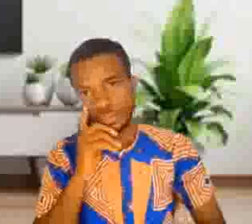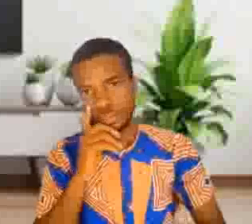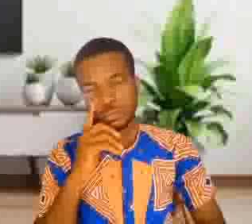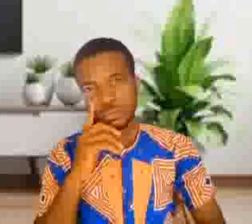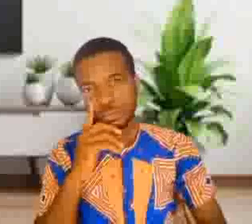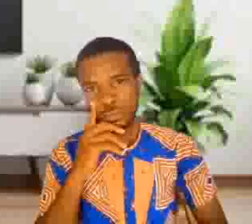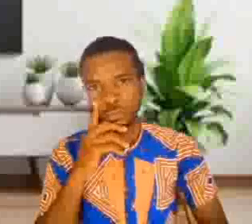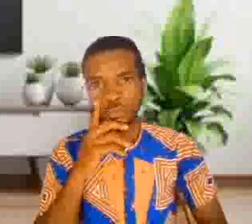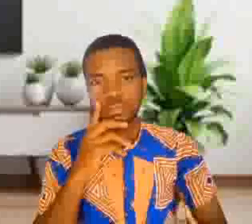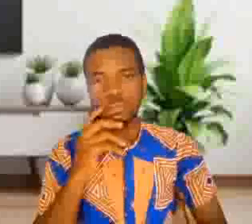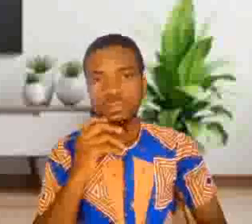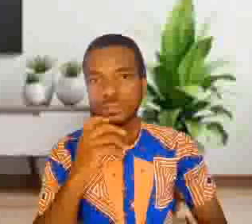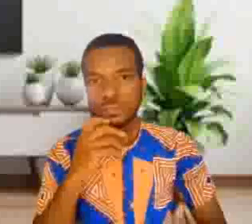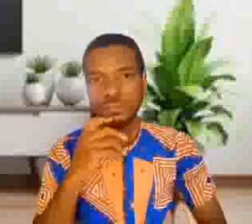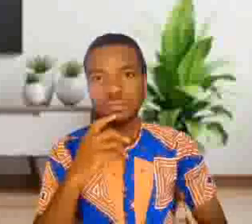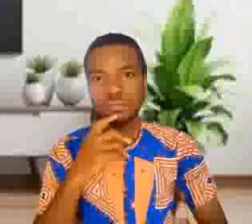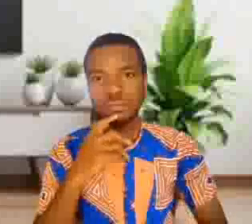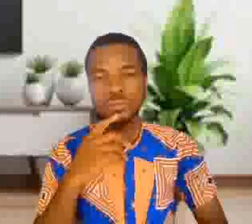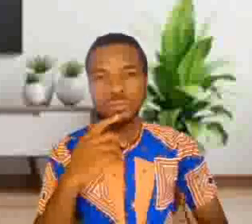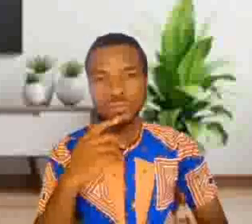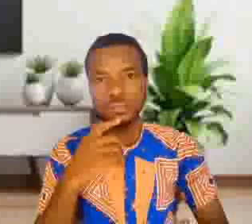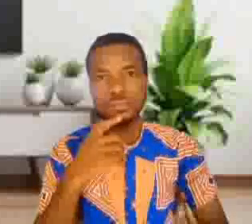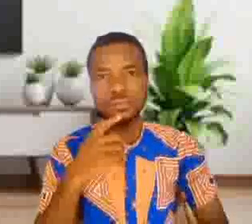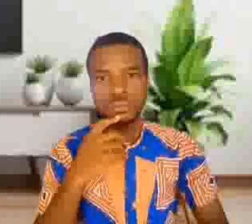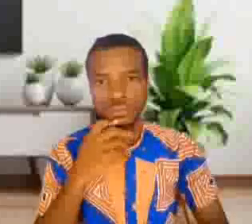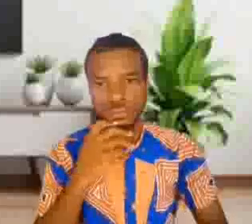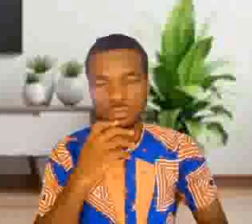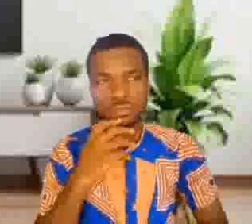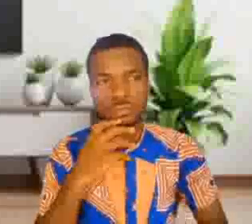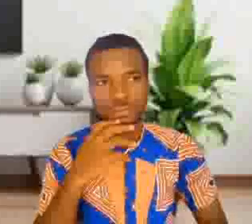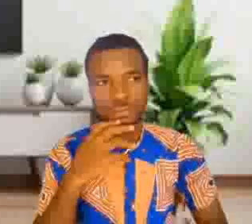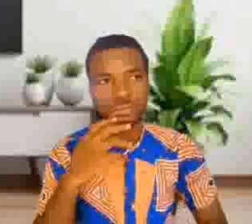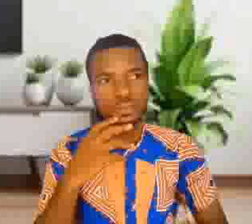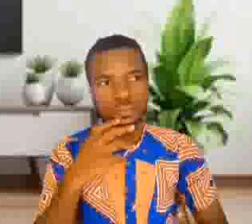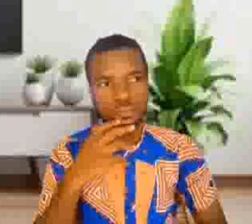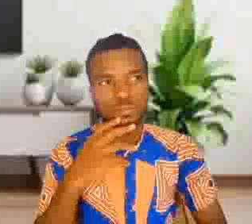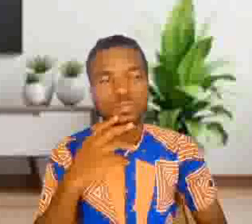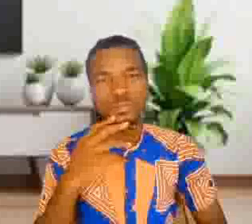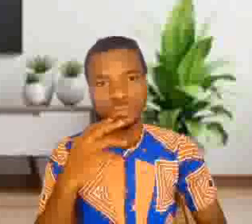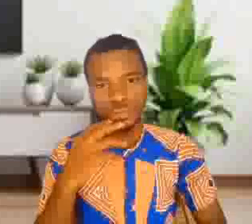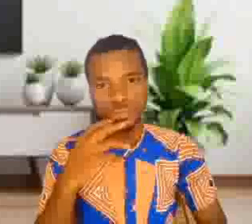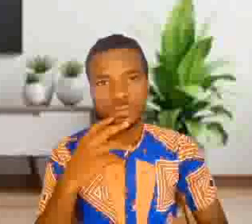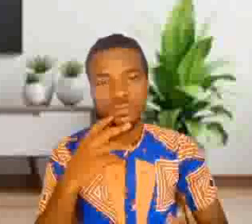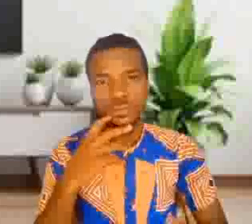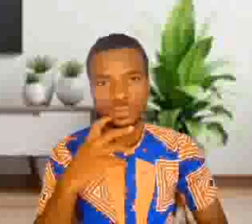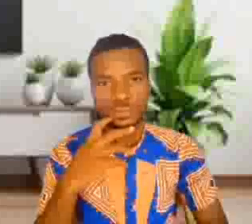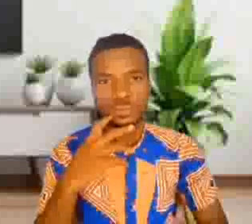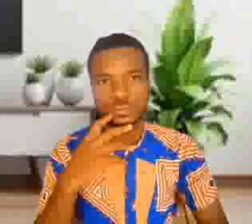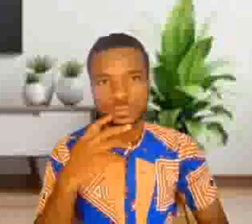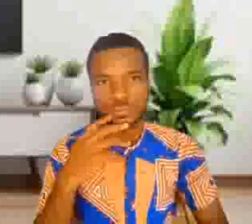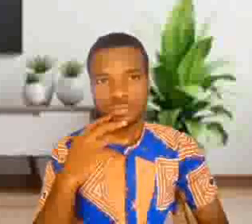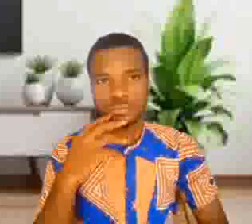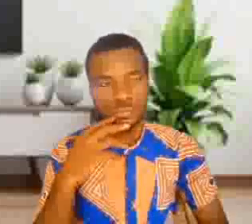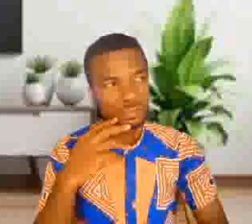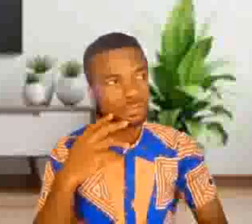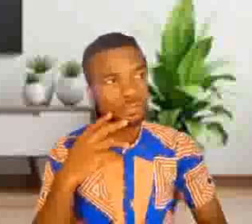tool of dominion was his image. Anybody who will exercise dominion on the